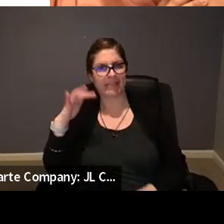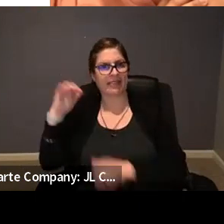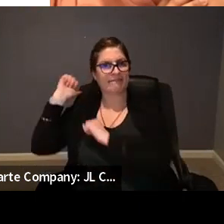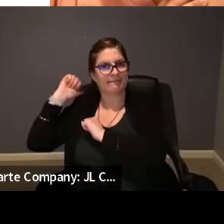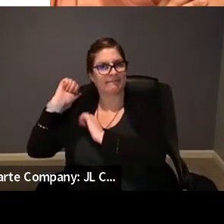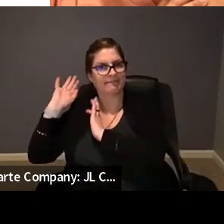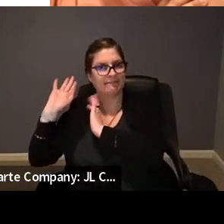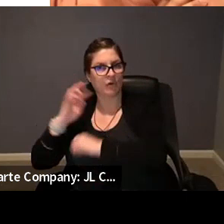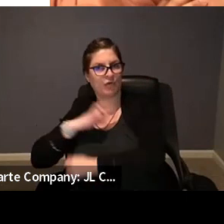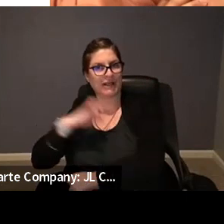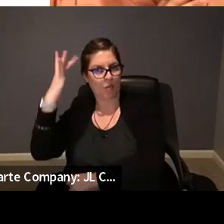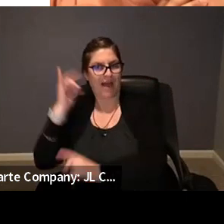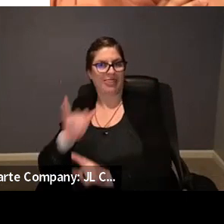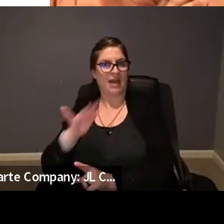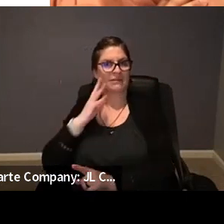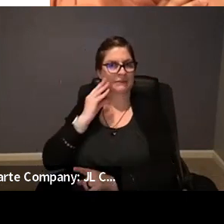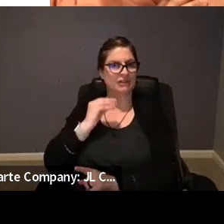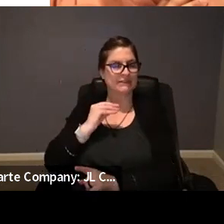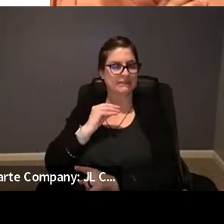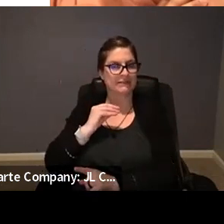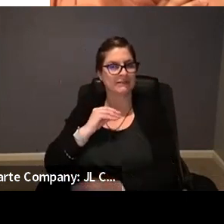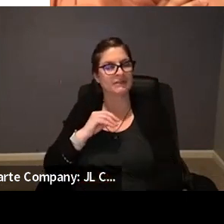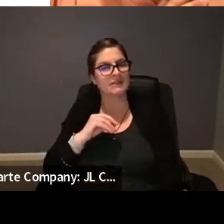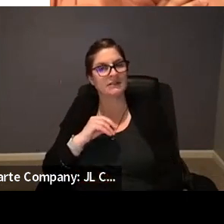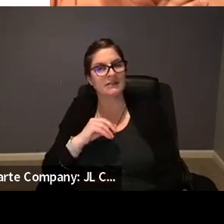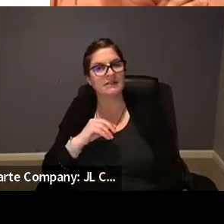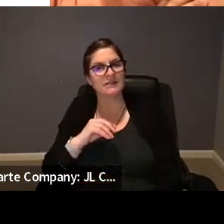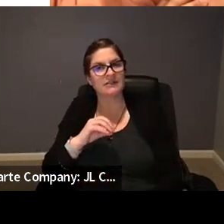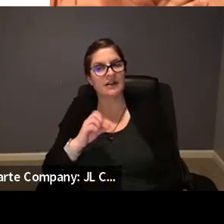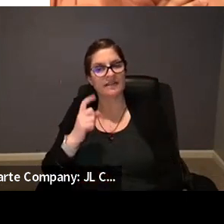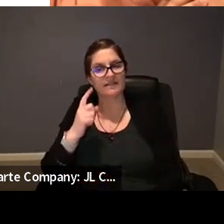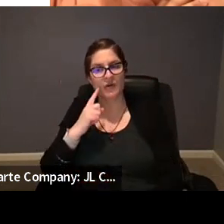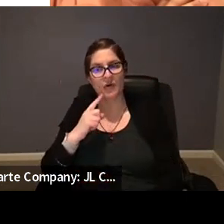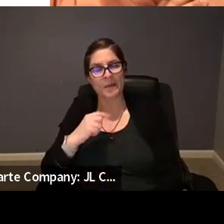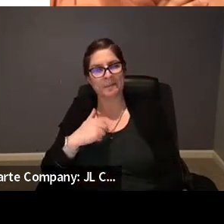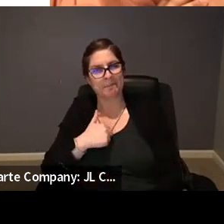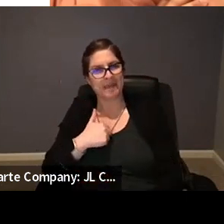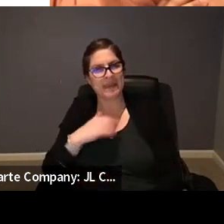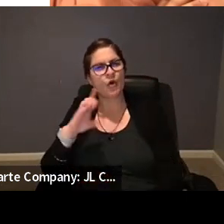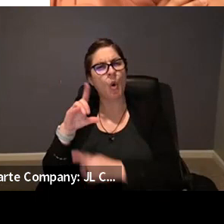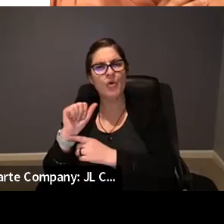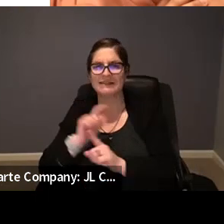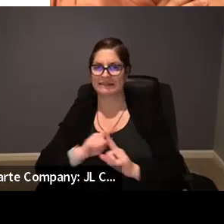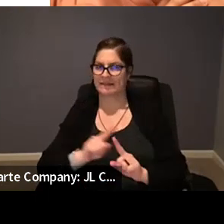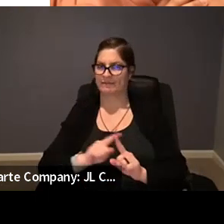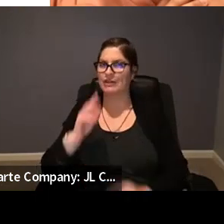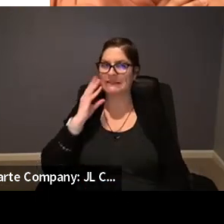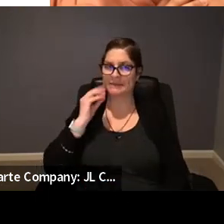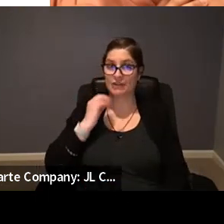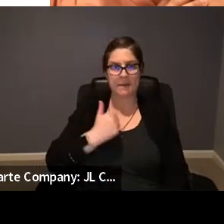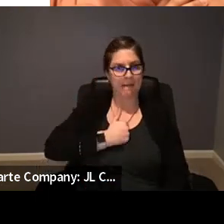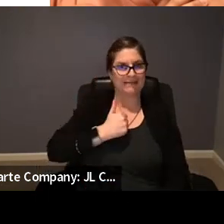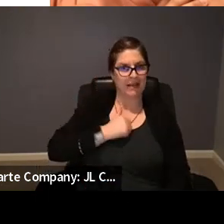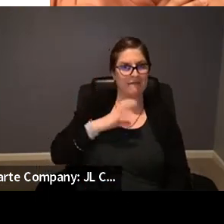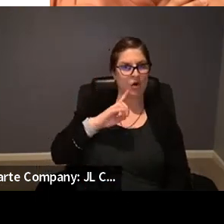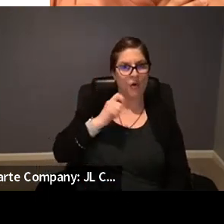completely because of this instance. And so to see, for me, CODA was a very different experience as a CODA to